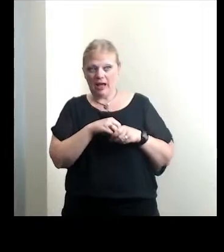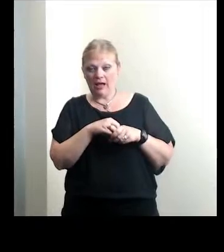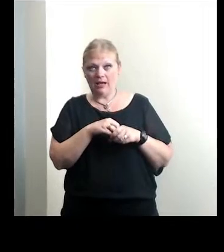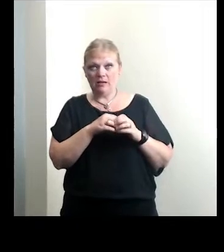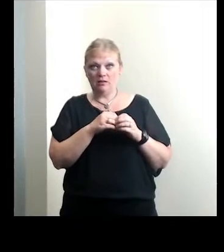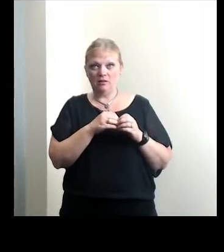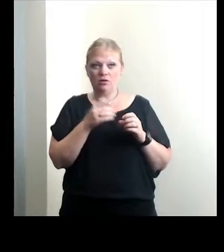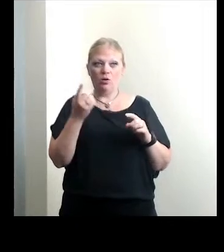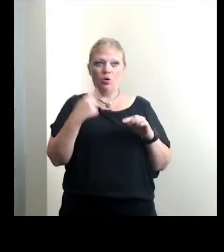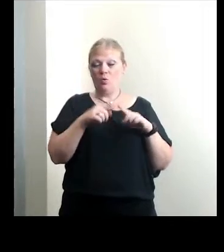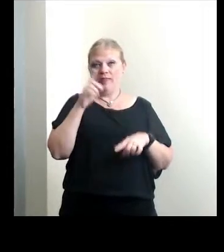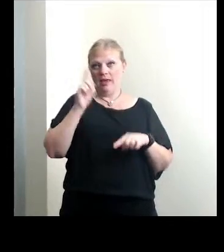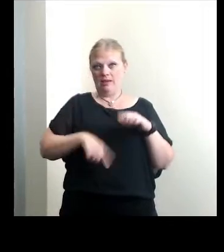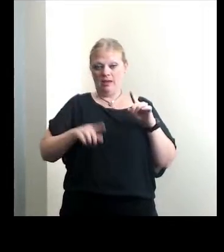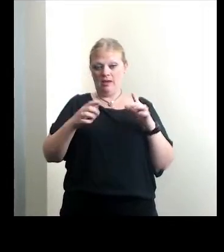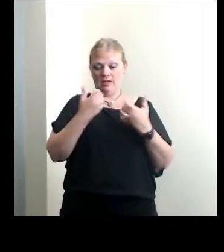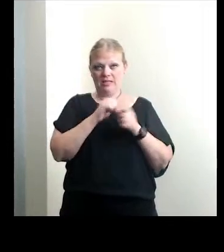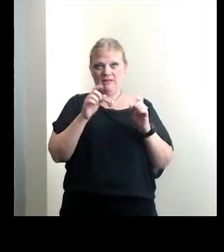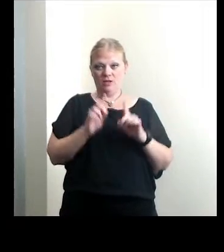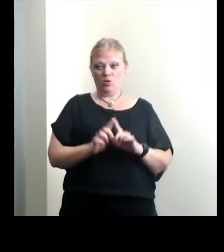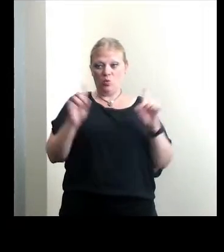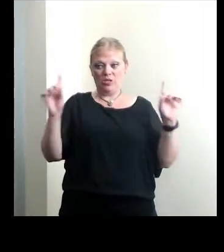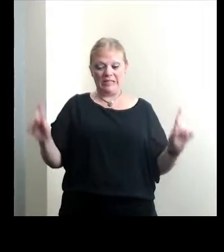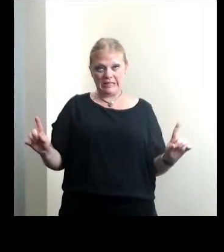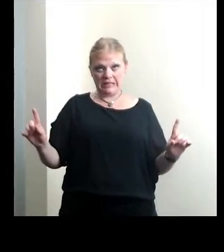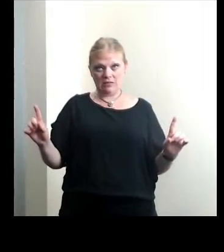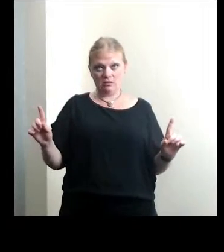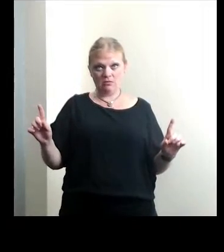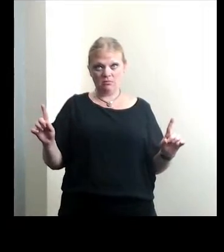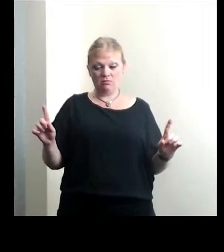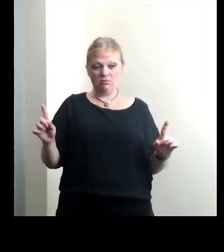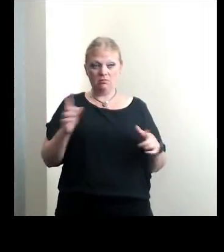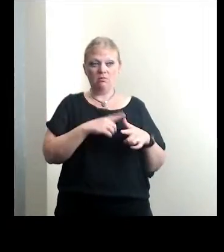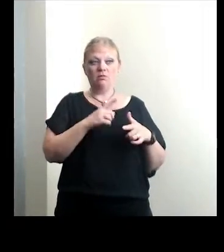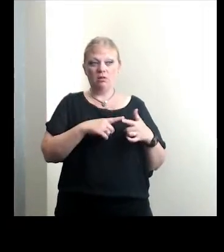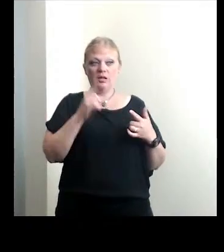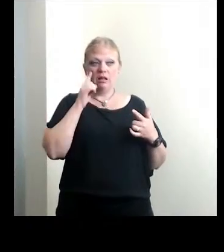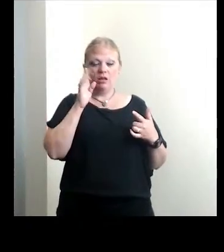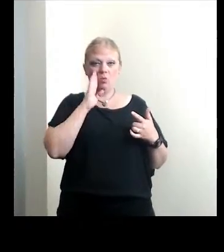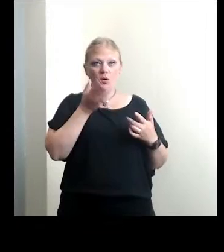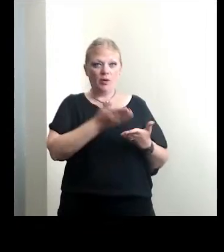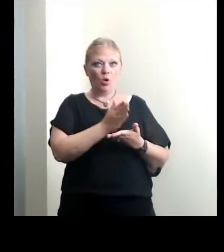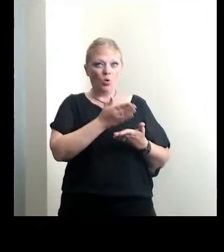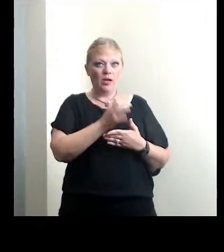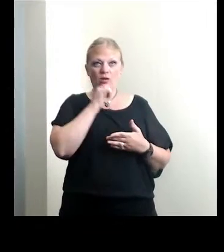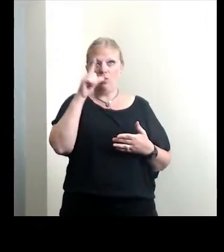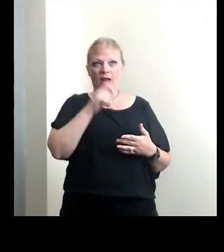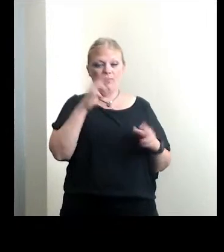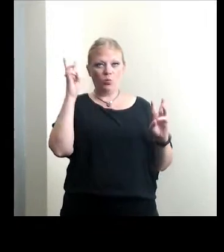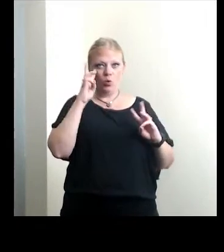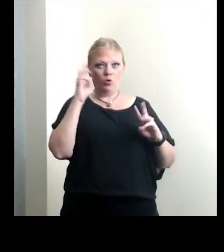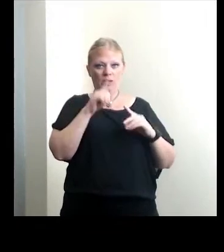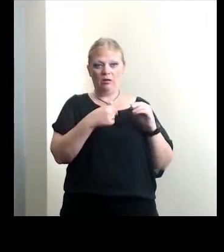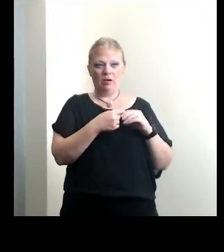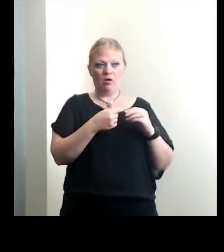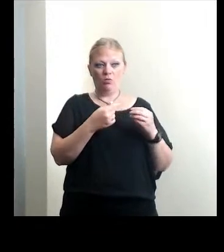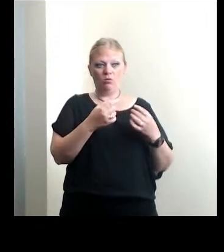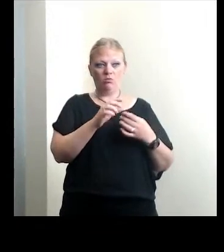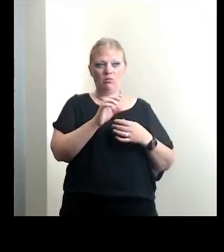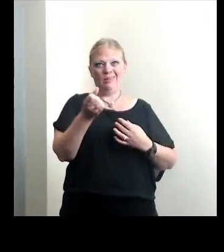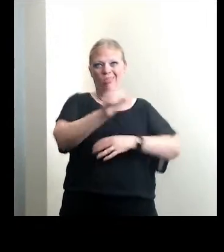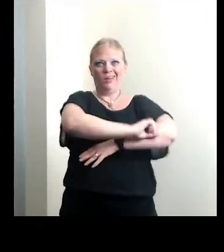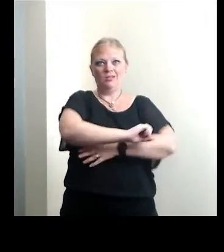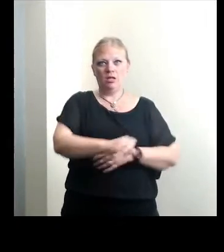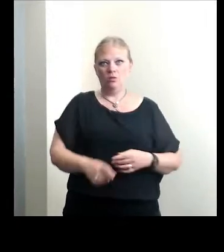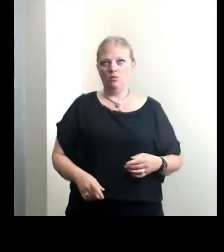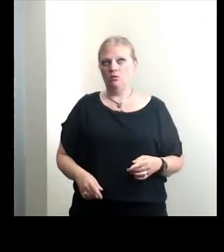or when they cannot otherwise safely socially distance, then I think we're going to be okay and we won't have to worry about lockdowns.